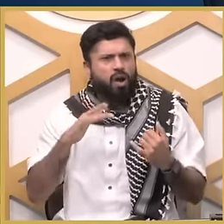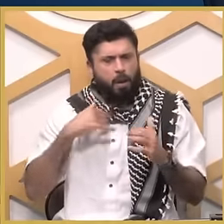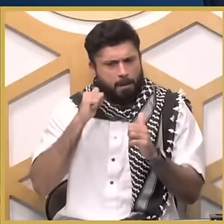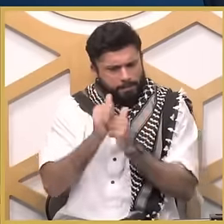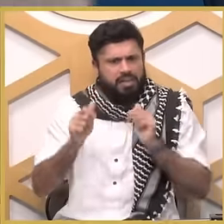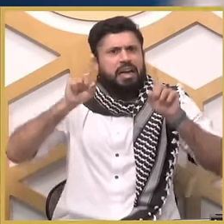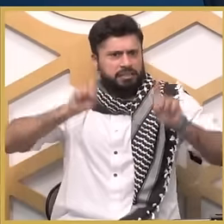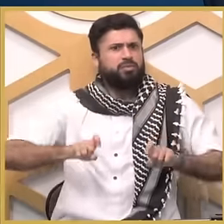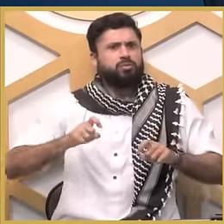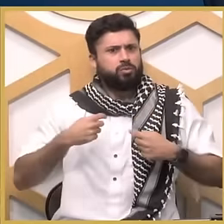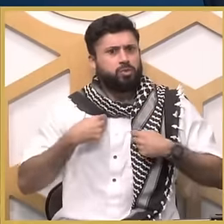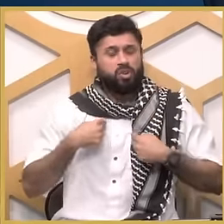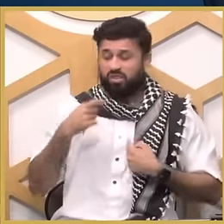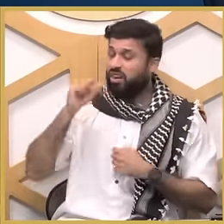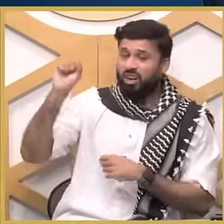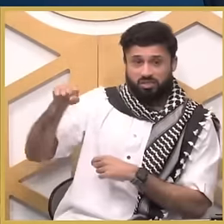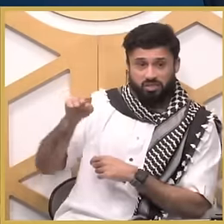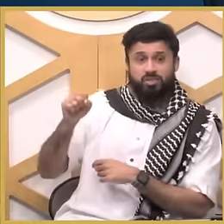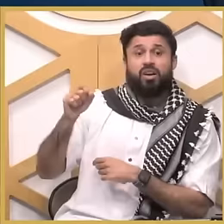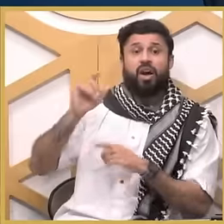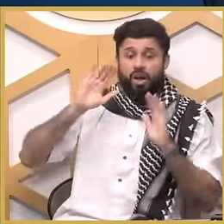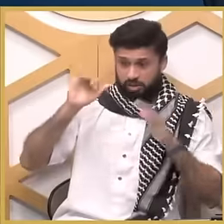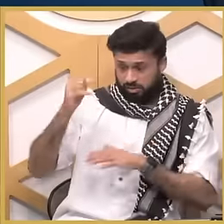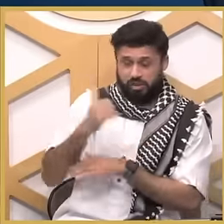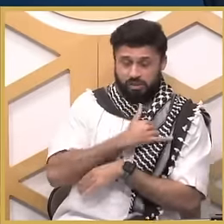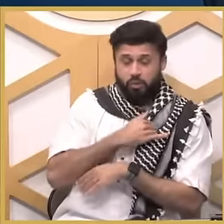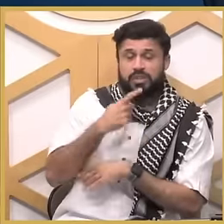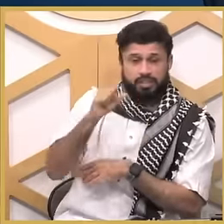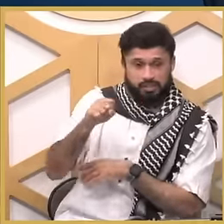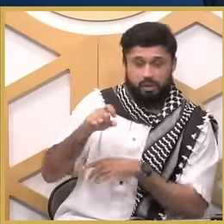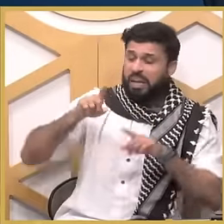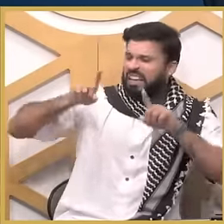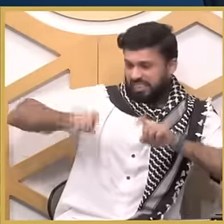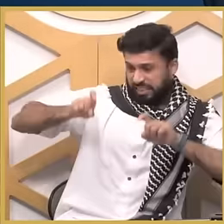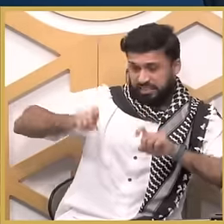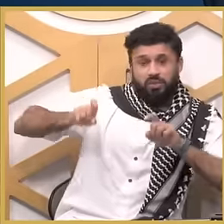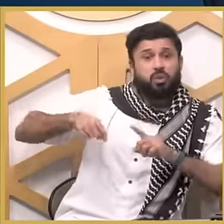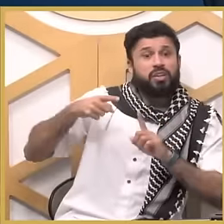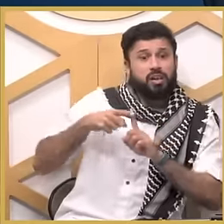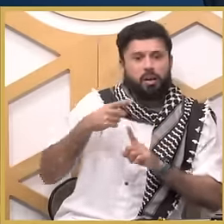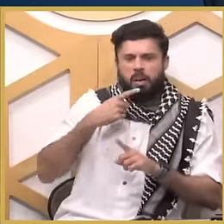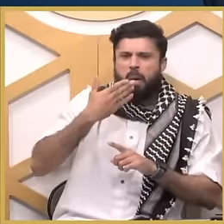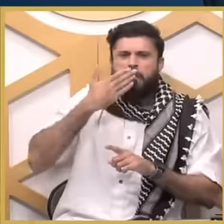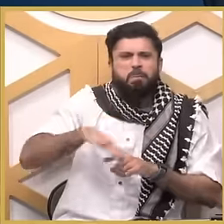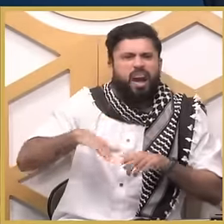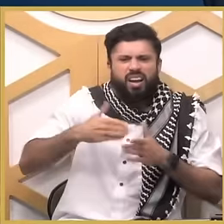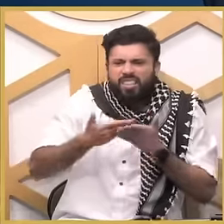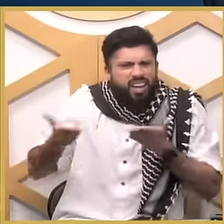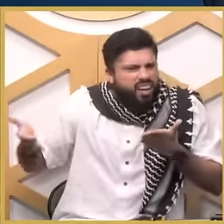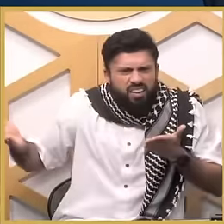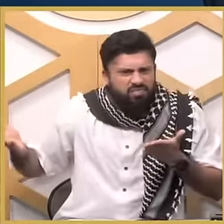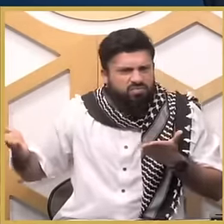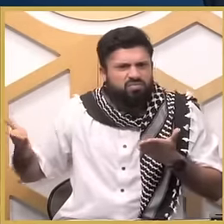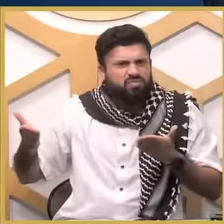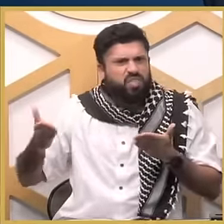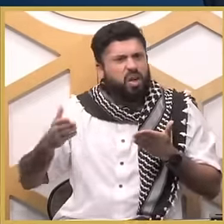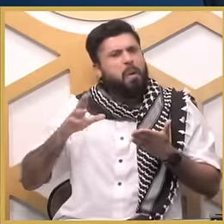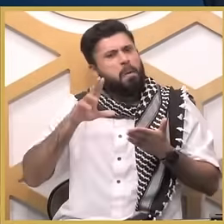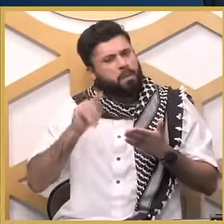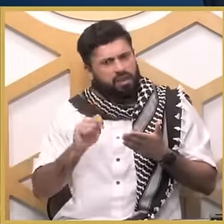think of prosperity as being a test. You know, may Allah make it easy again for the people of Gaza, Ya Rabbil Alameen. They've been tested